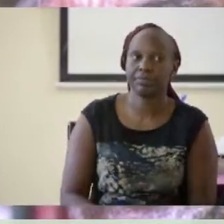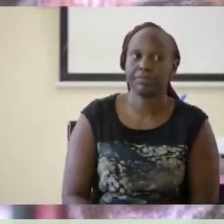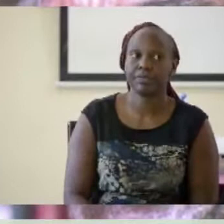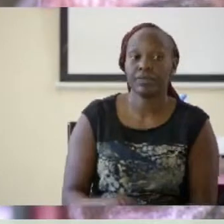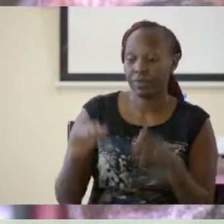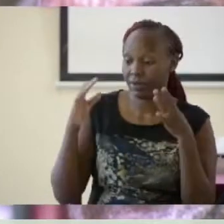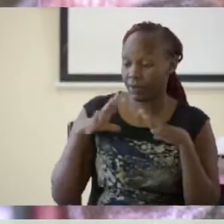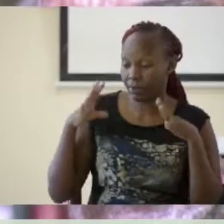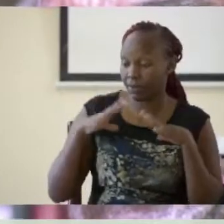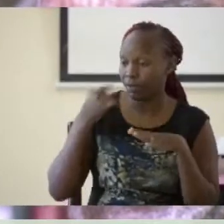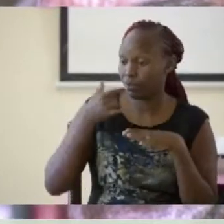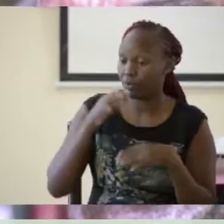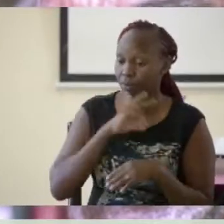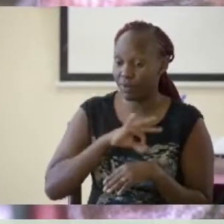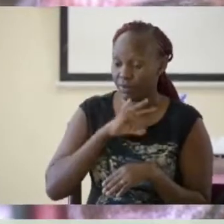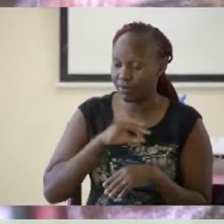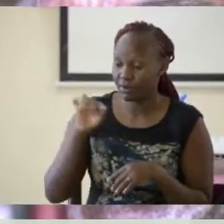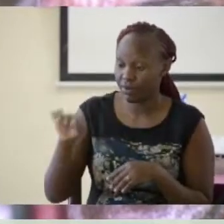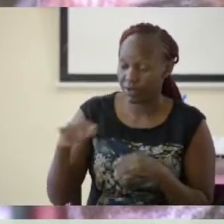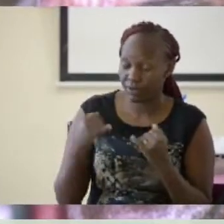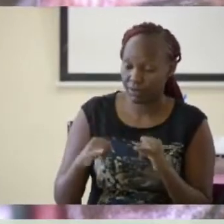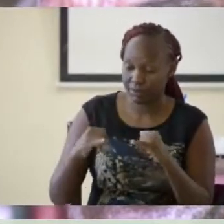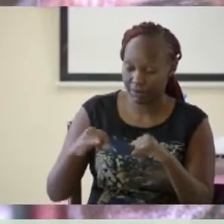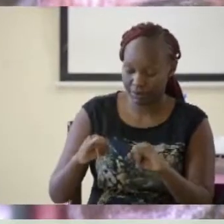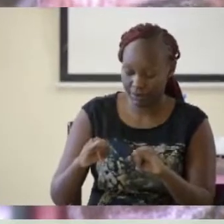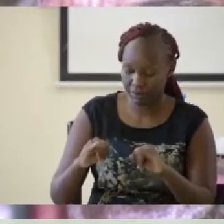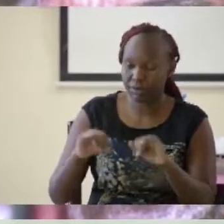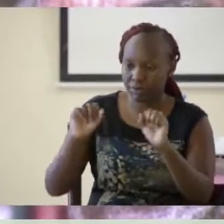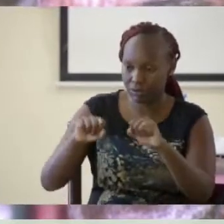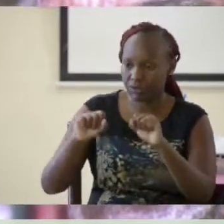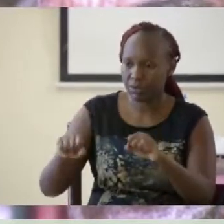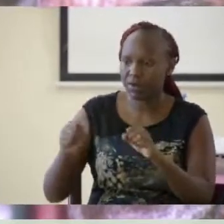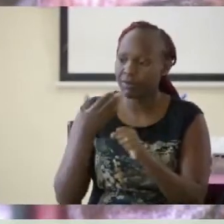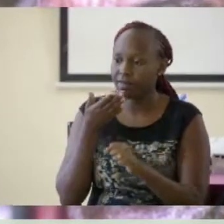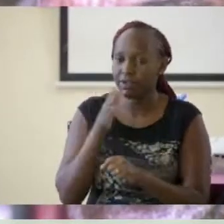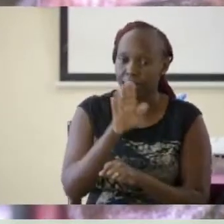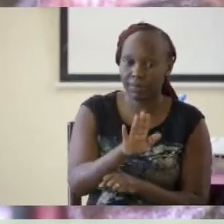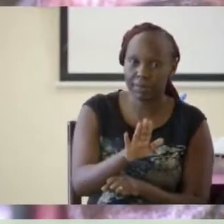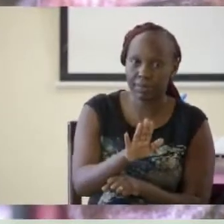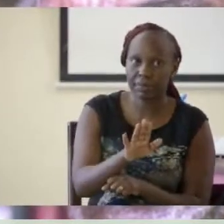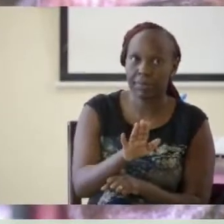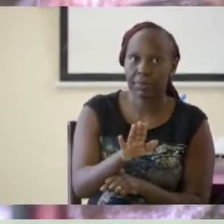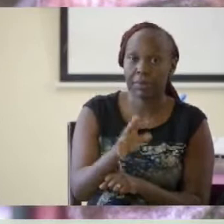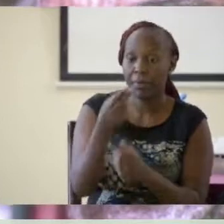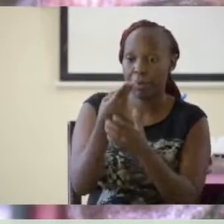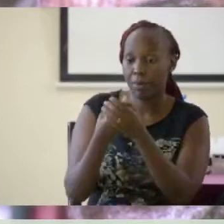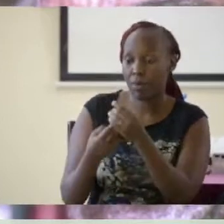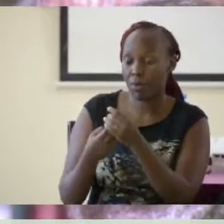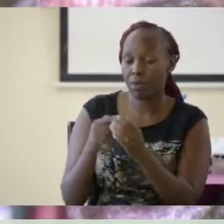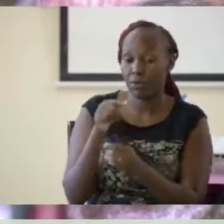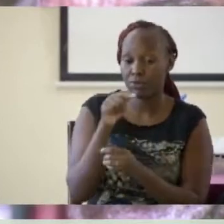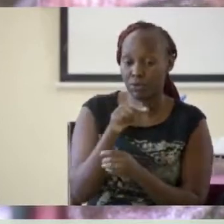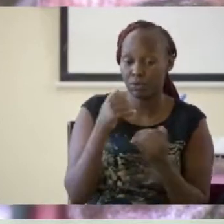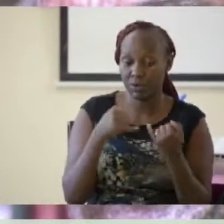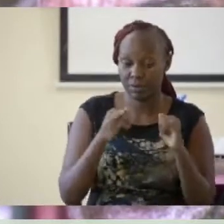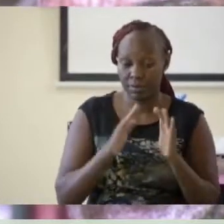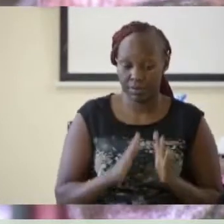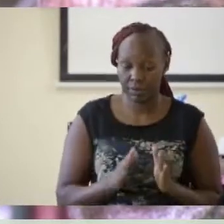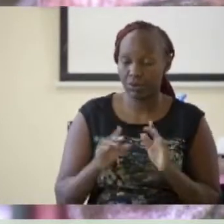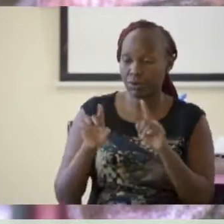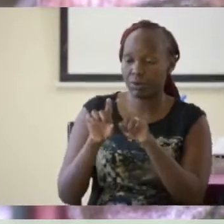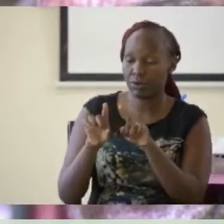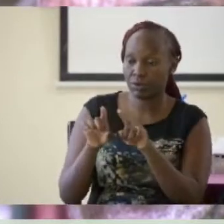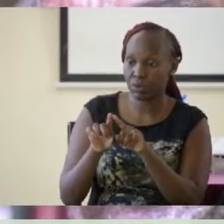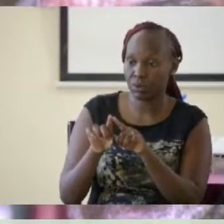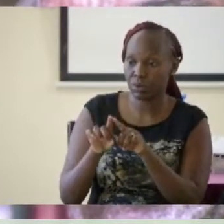people who are supposed to benefit from that implementation can give feedback, both to you who is implementing, and then in